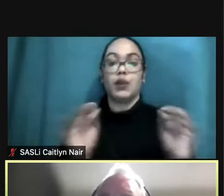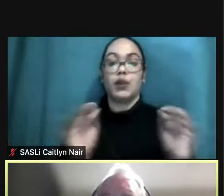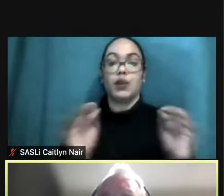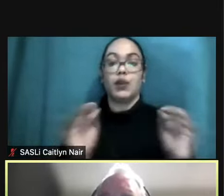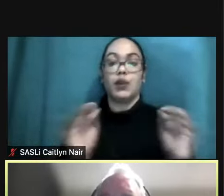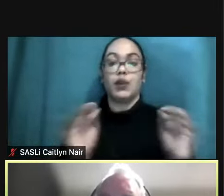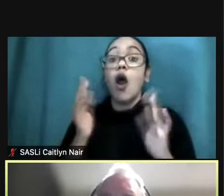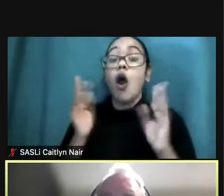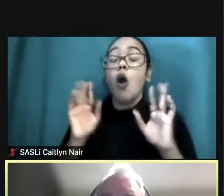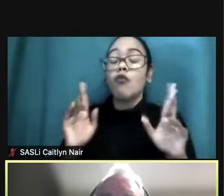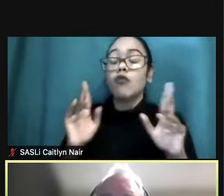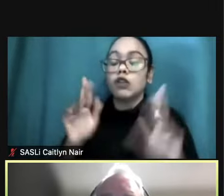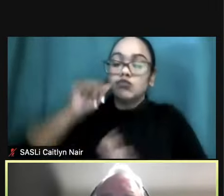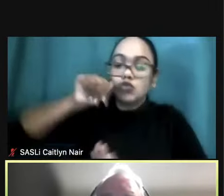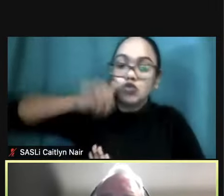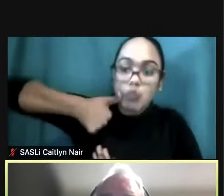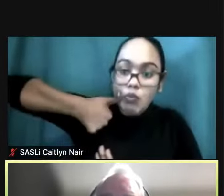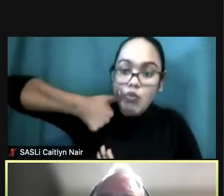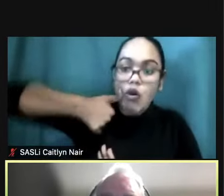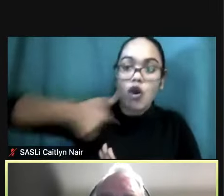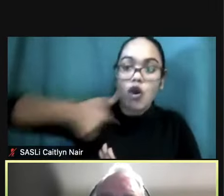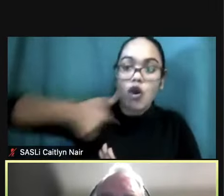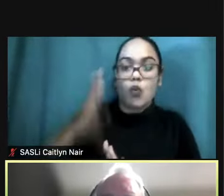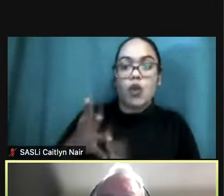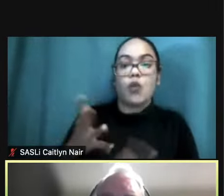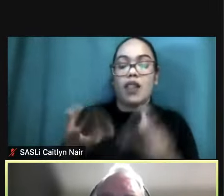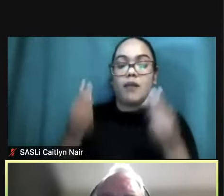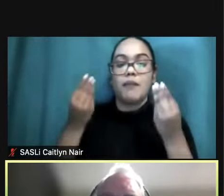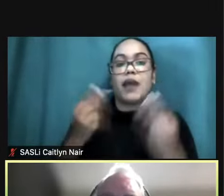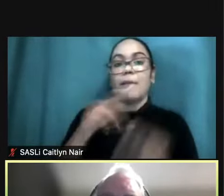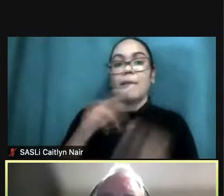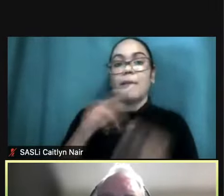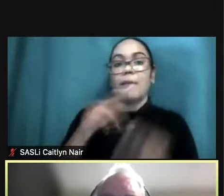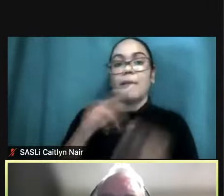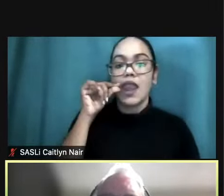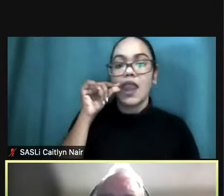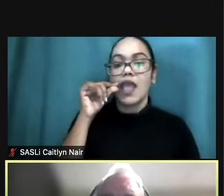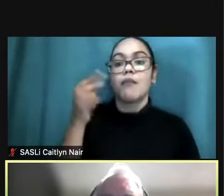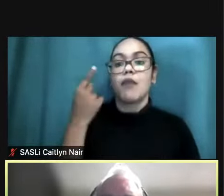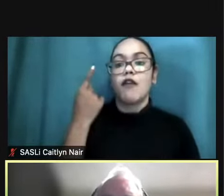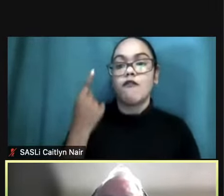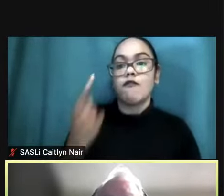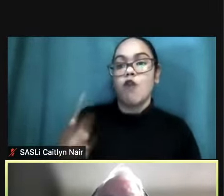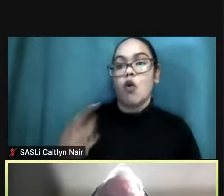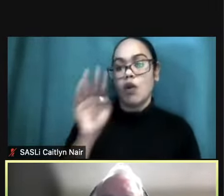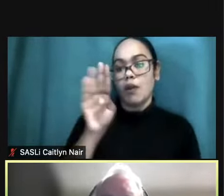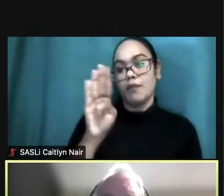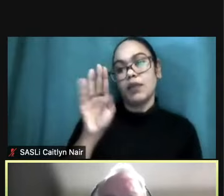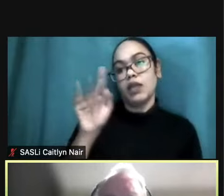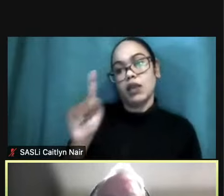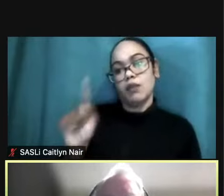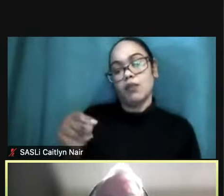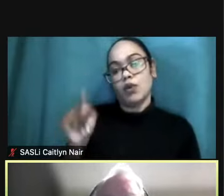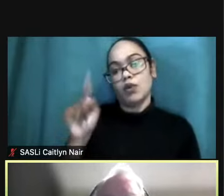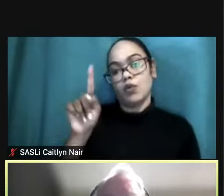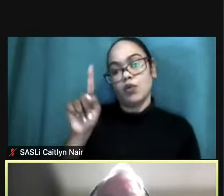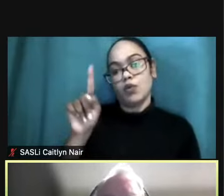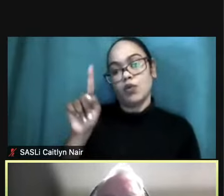we'll have one of the Greek variant names to help us